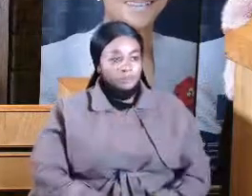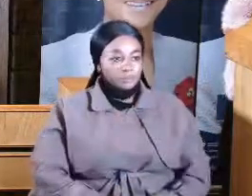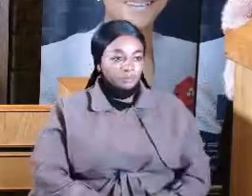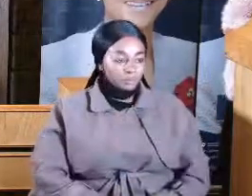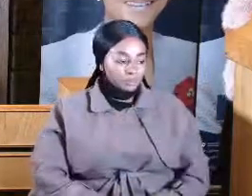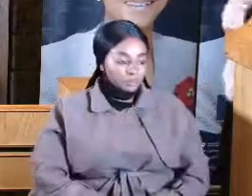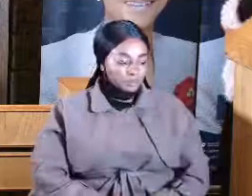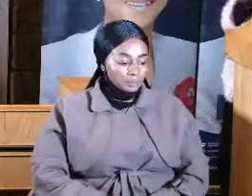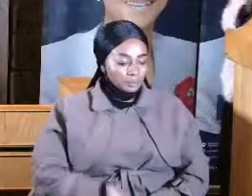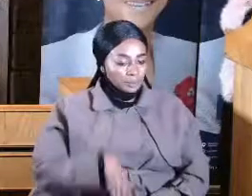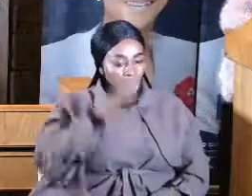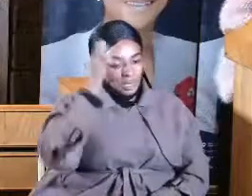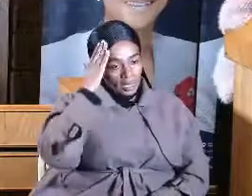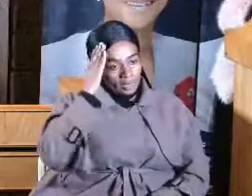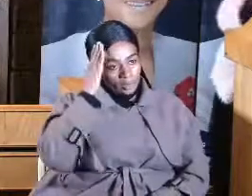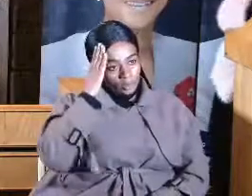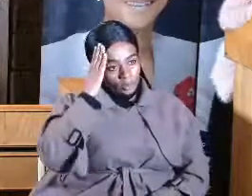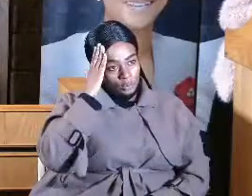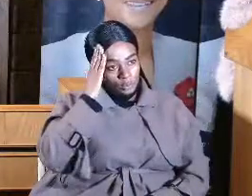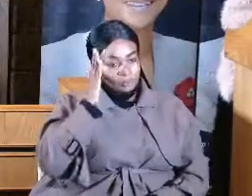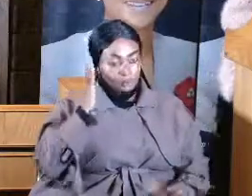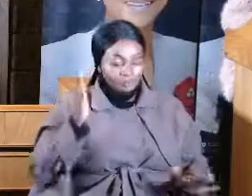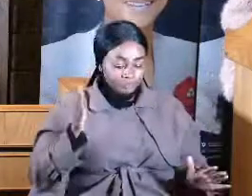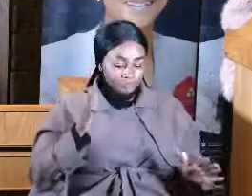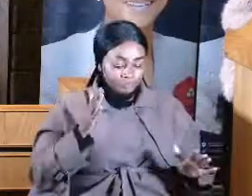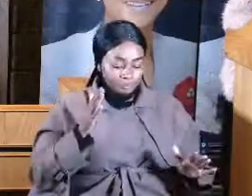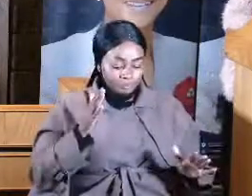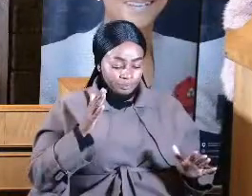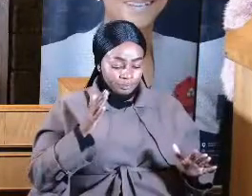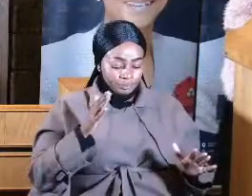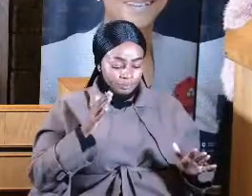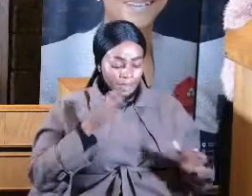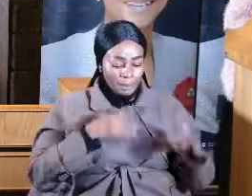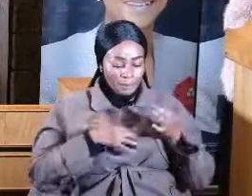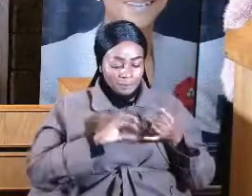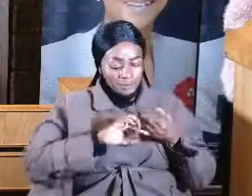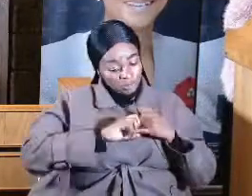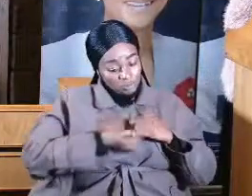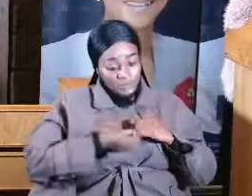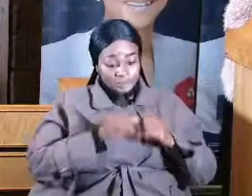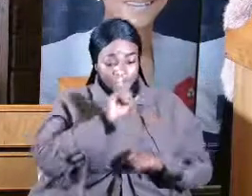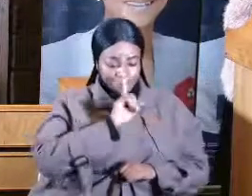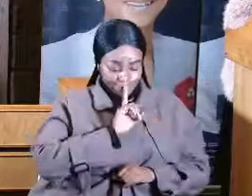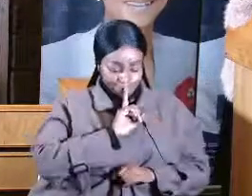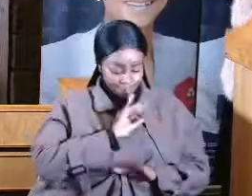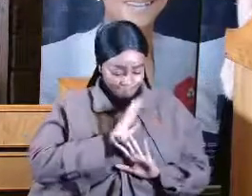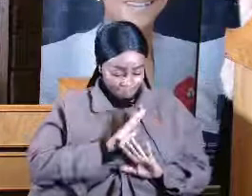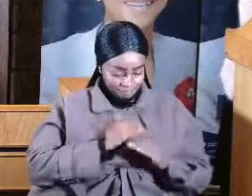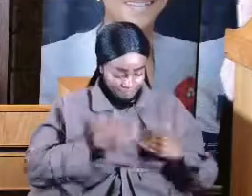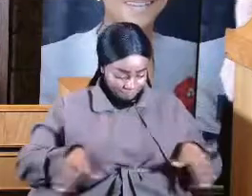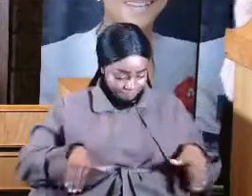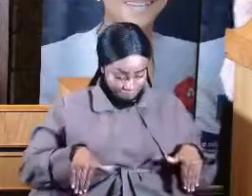I know I'm anti-word, but let me just try to be polite.